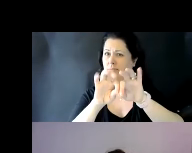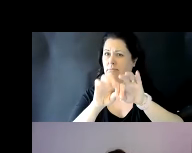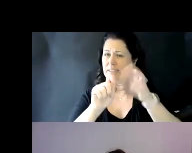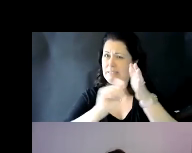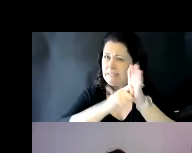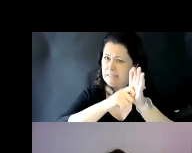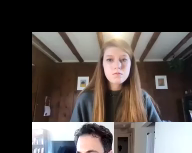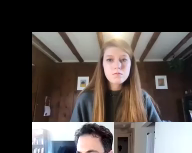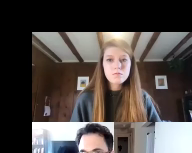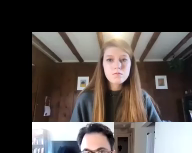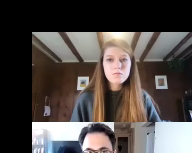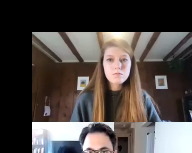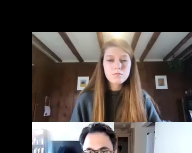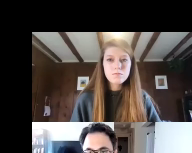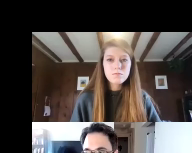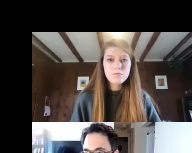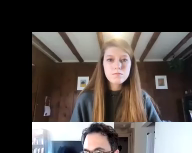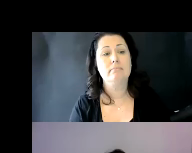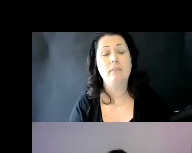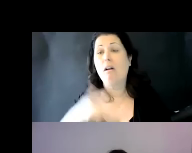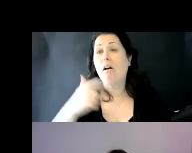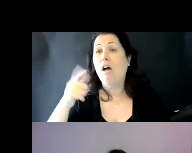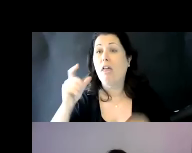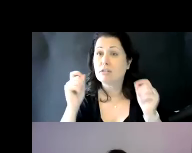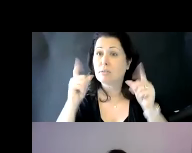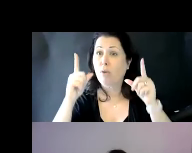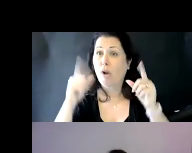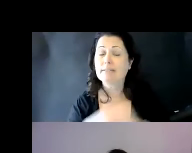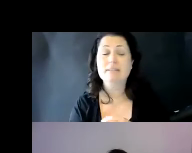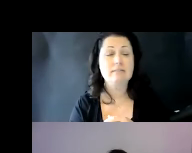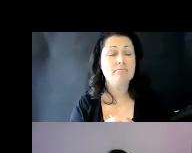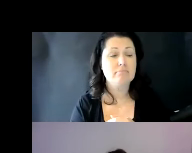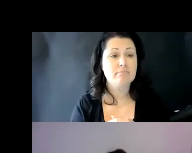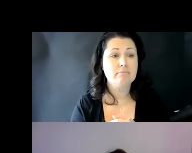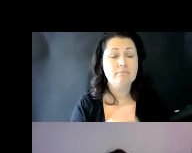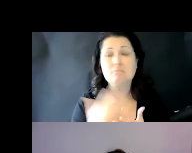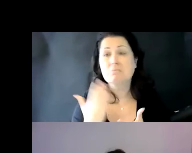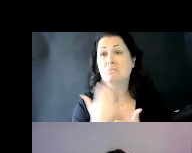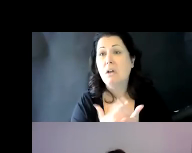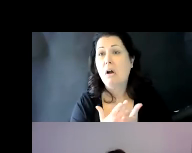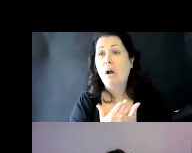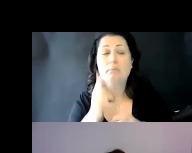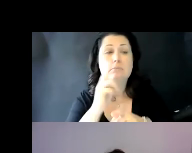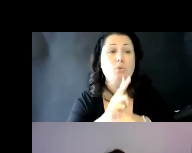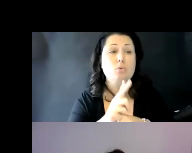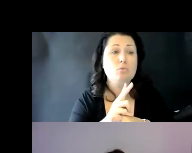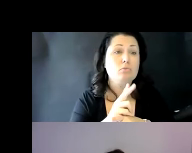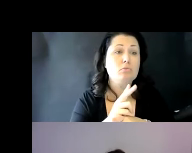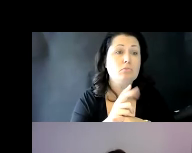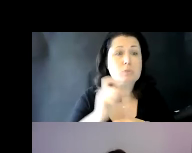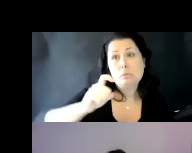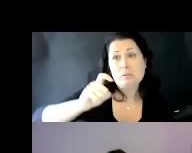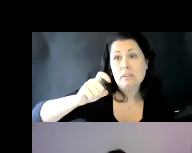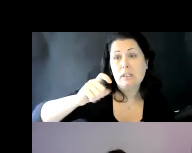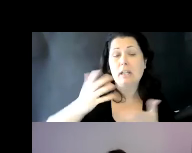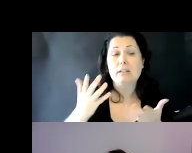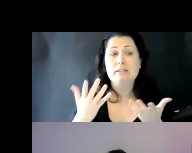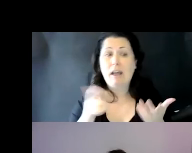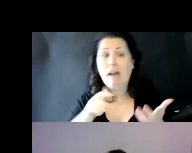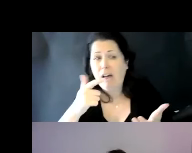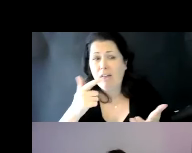The other indicators as well, surprisingly, even things that seem quite useful, the more we started to look, became quite